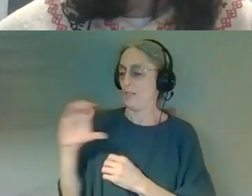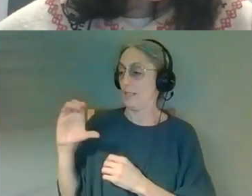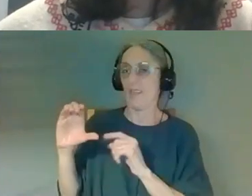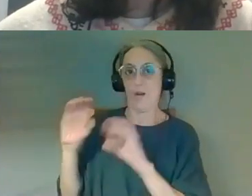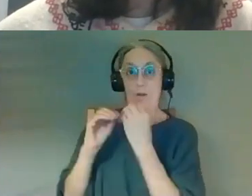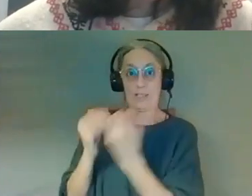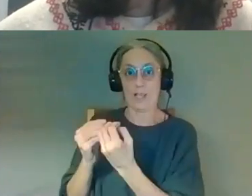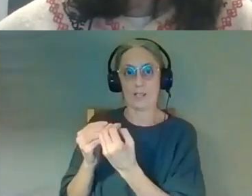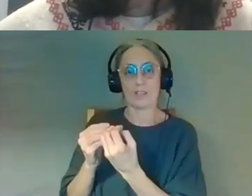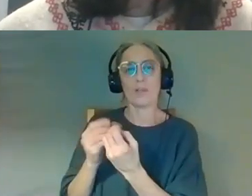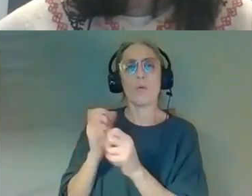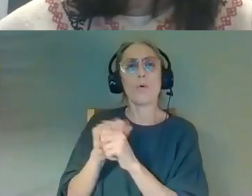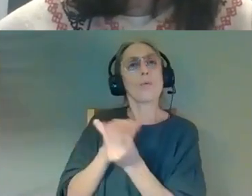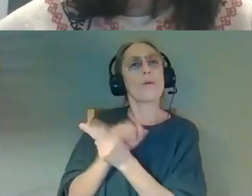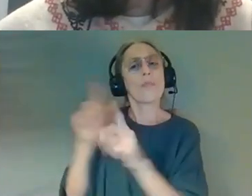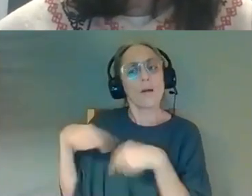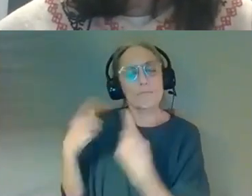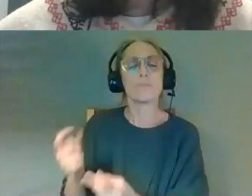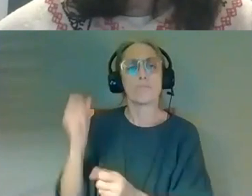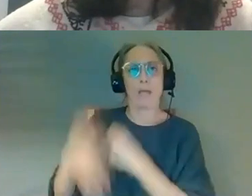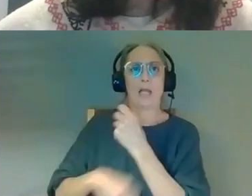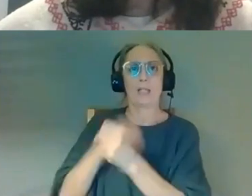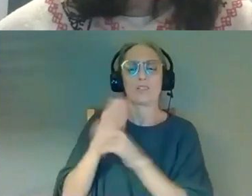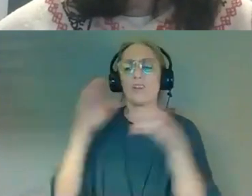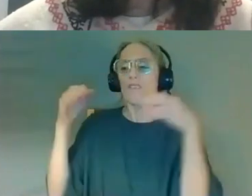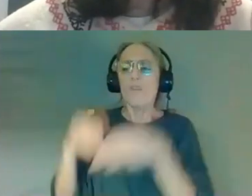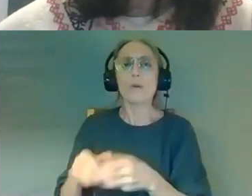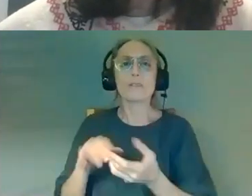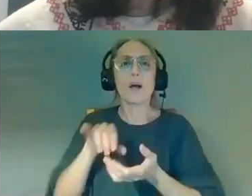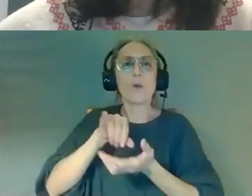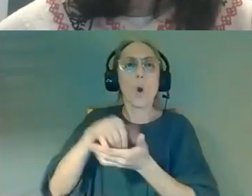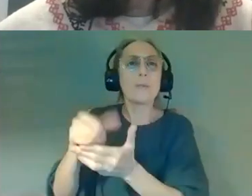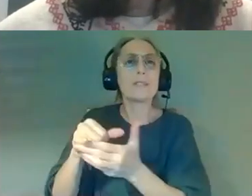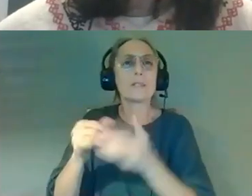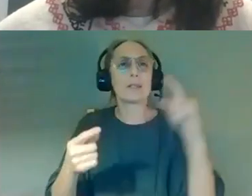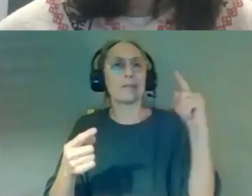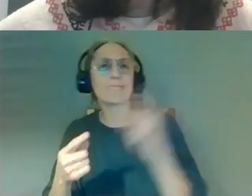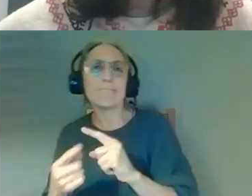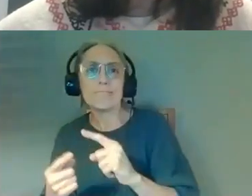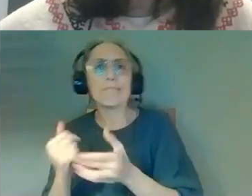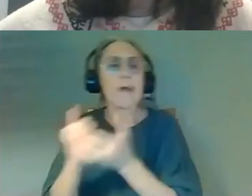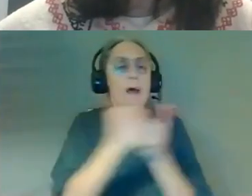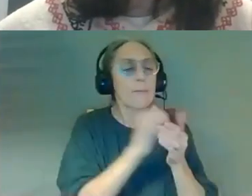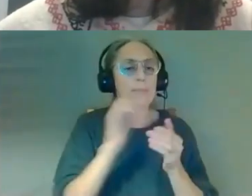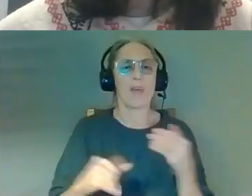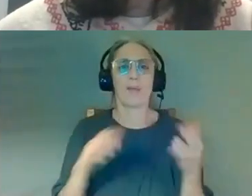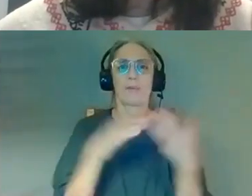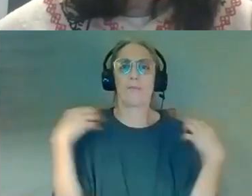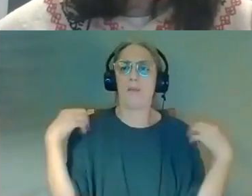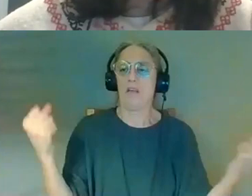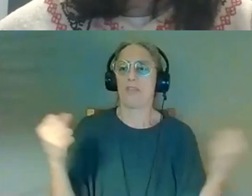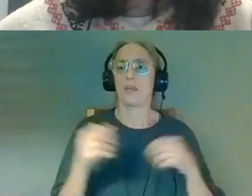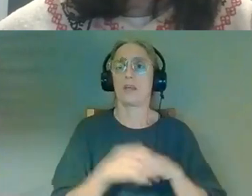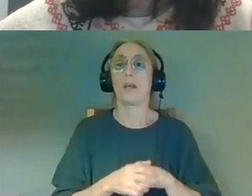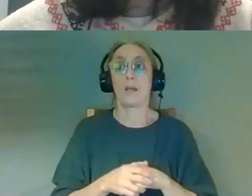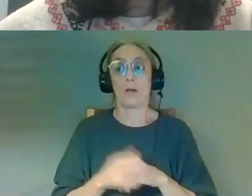obesity issues, you know, and we've even worked together to pass legislation, you know, so, I just need